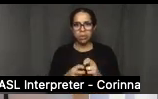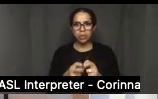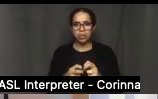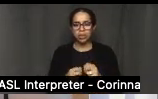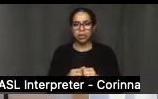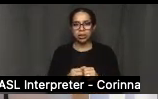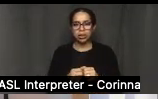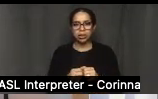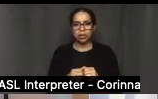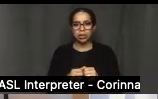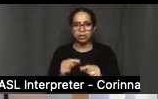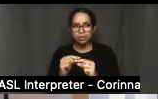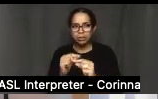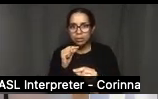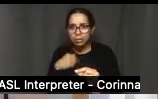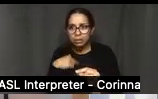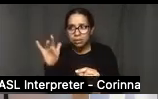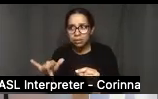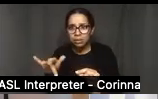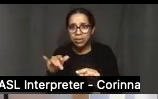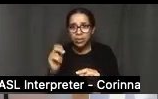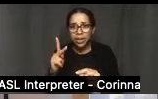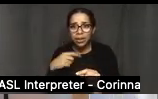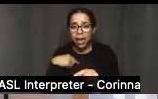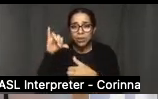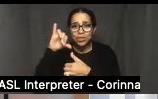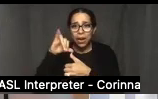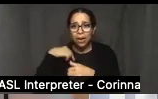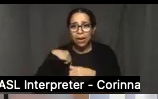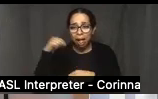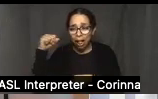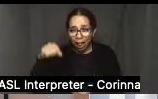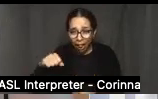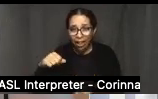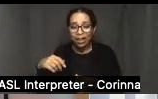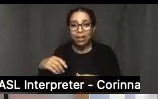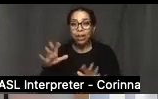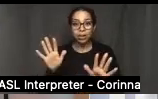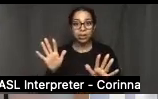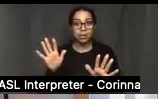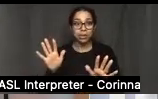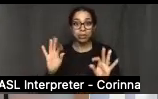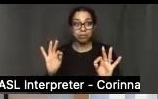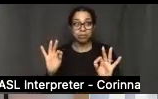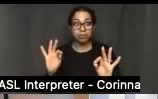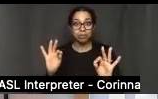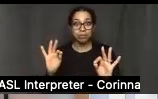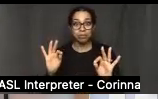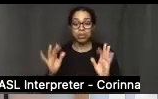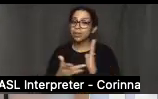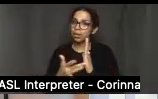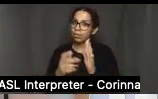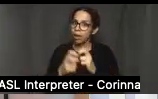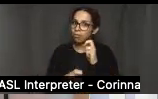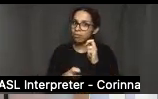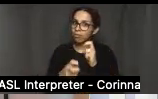Let me push this button. Okay, I'm too tall. Let me lean down. Okay, never mind. Technical